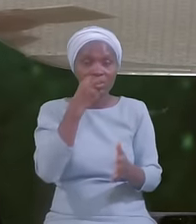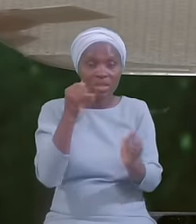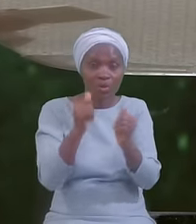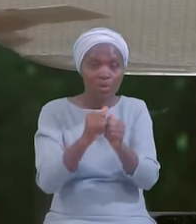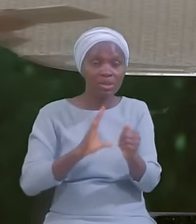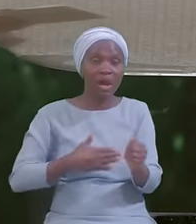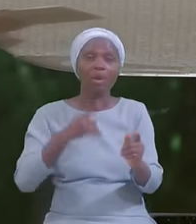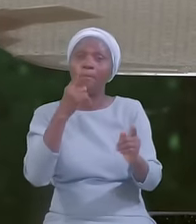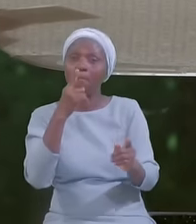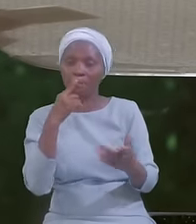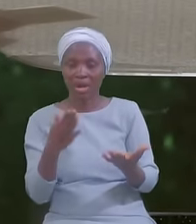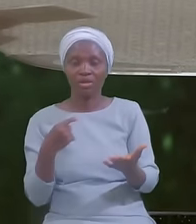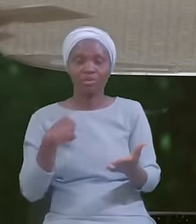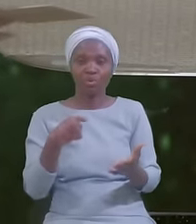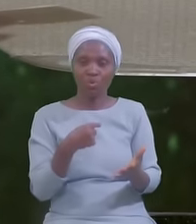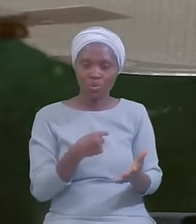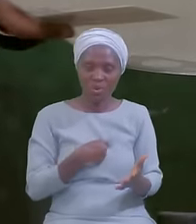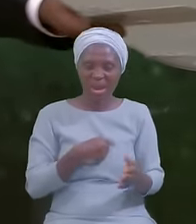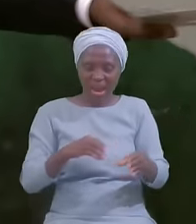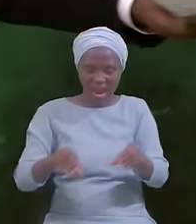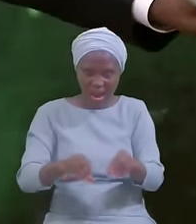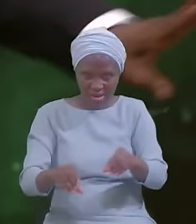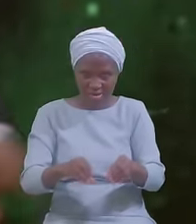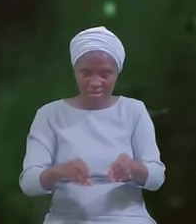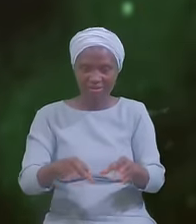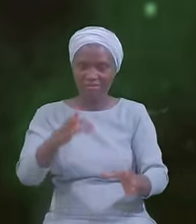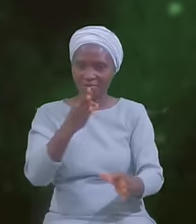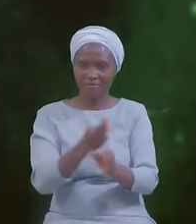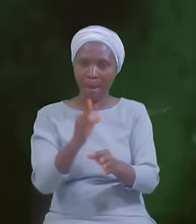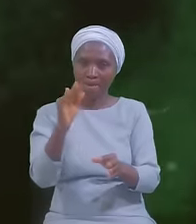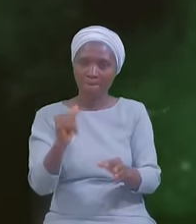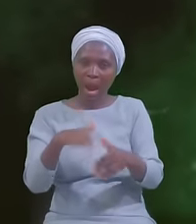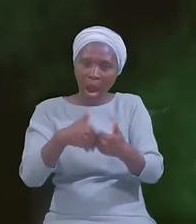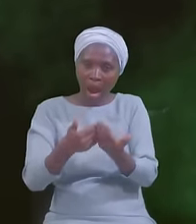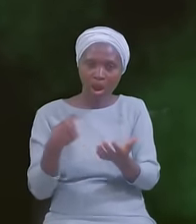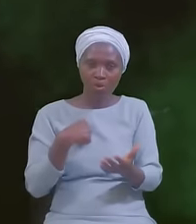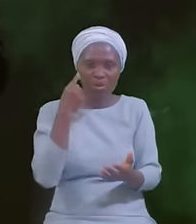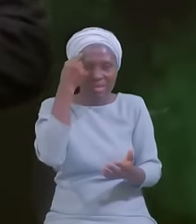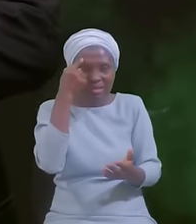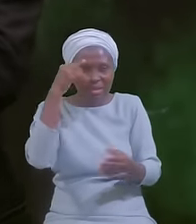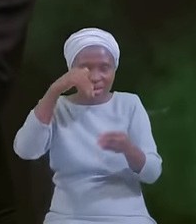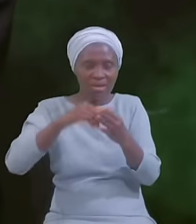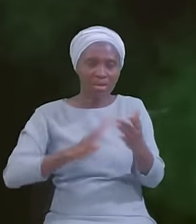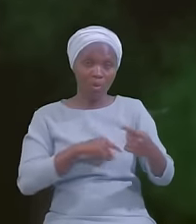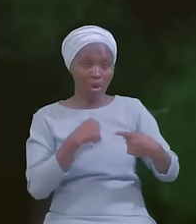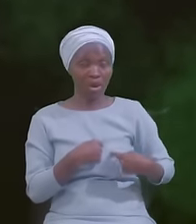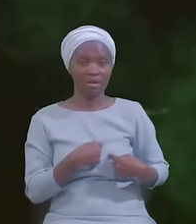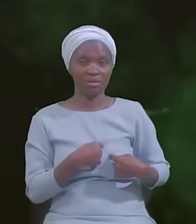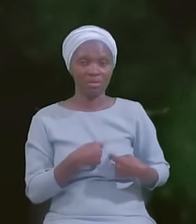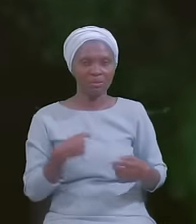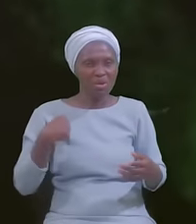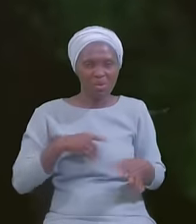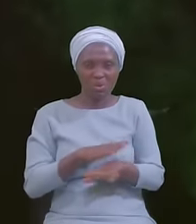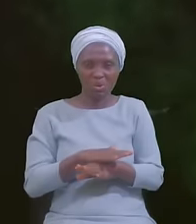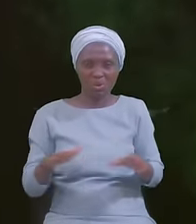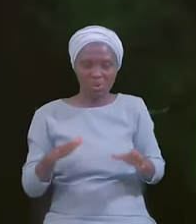We activate faith by the way we think in our heart. And we don't